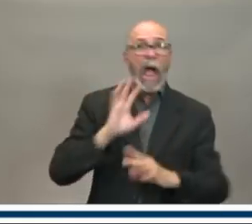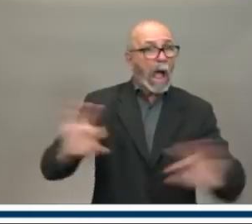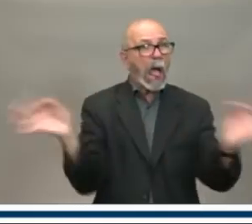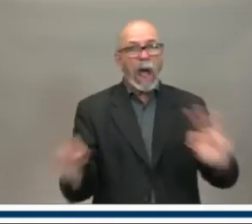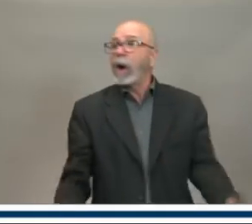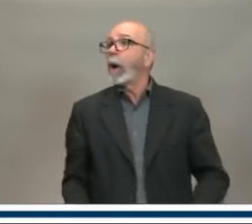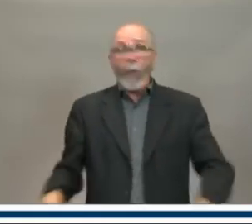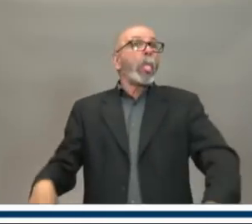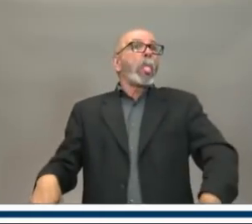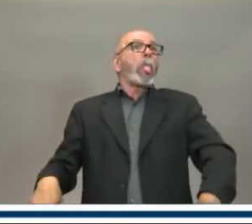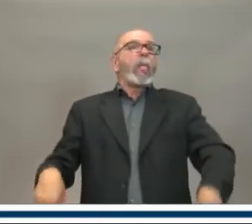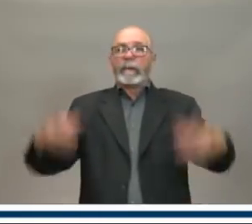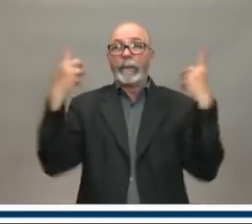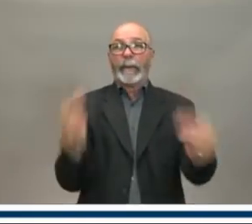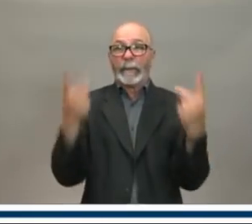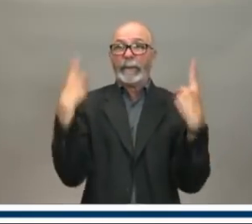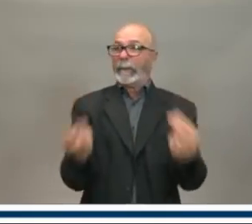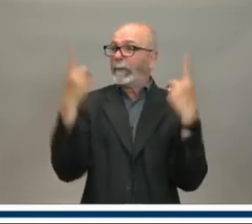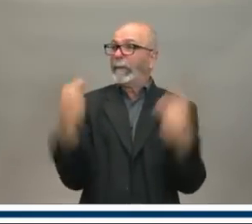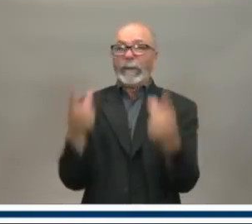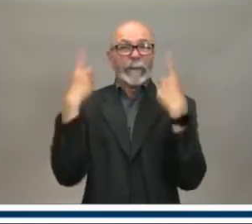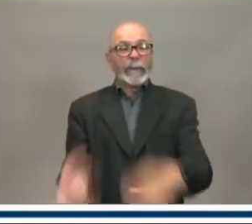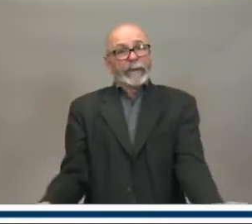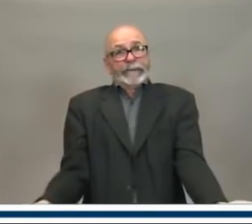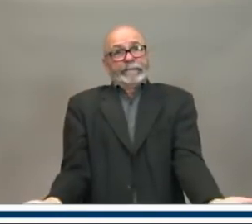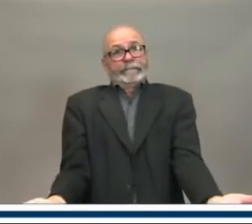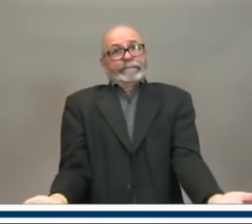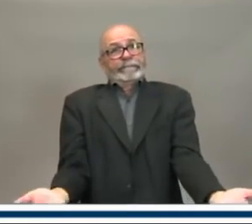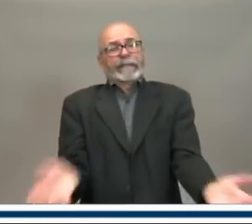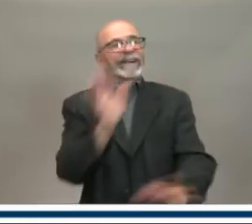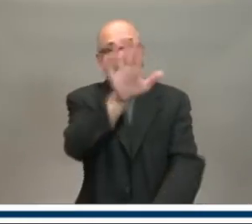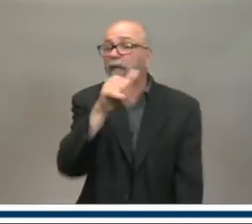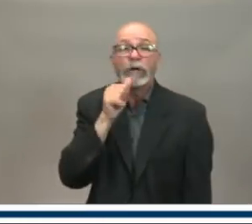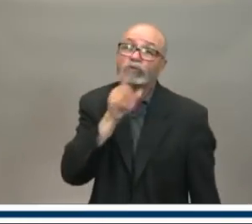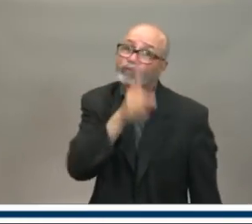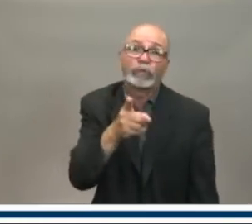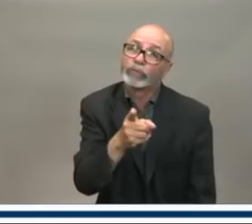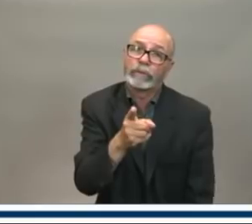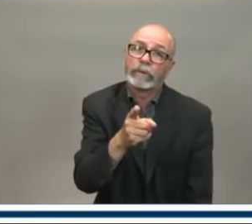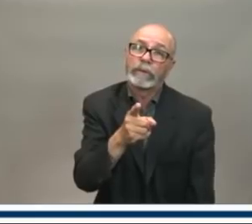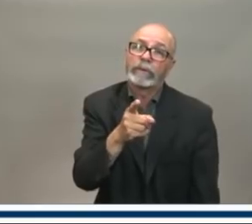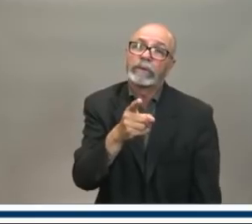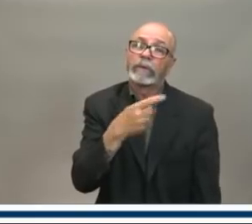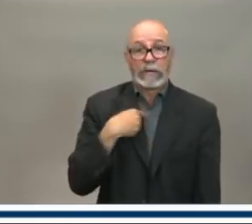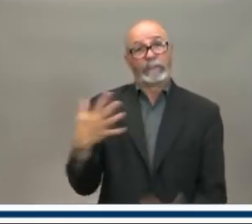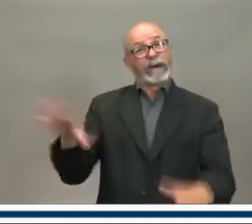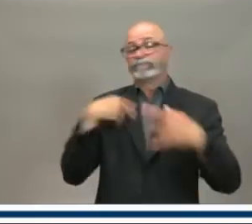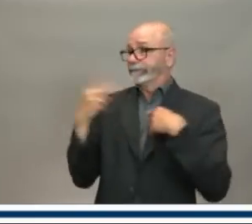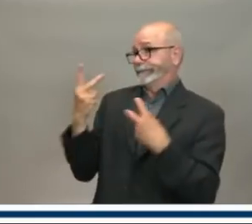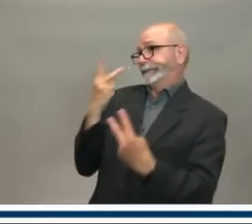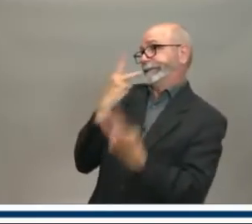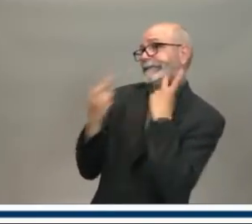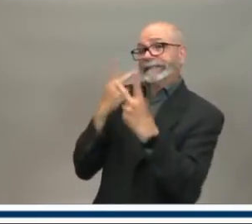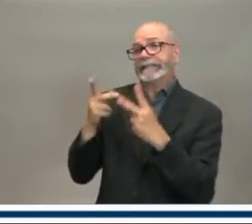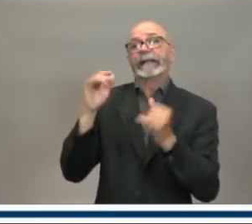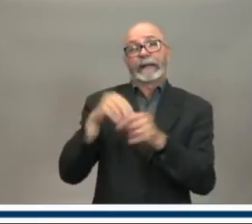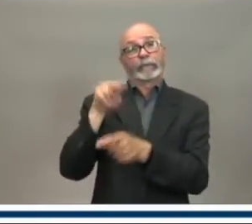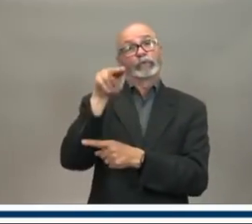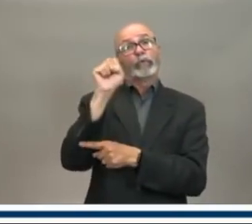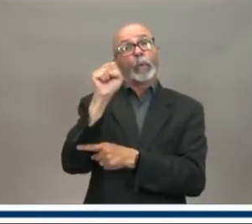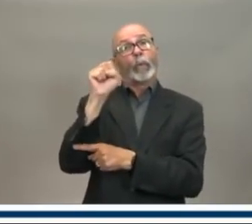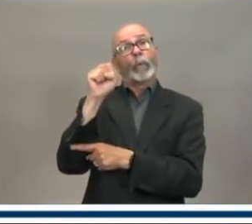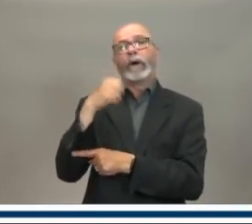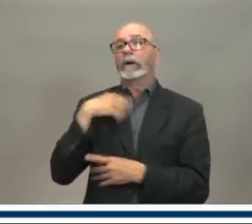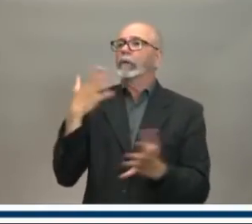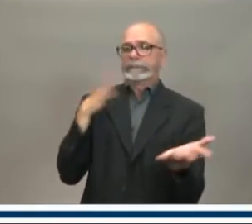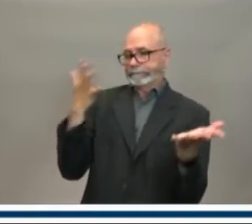be further from the truth. The reality of it is we chose as a province, before we started announcing dates, to do a lot of work in